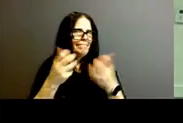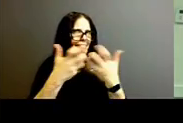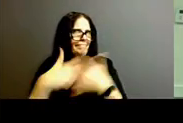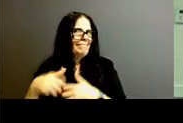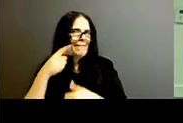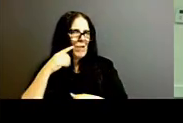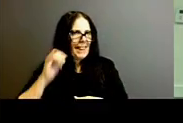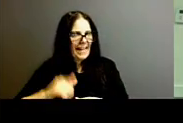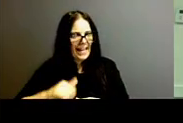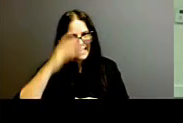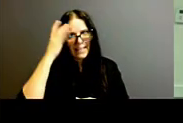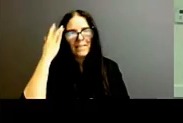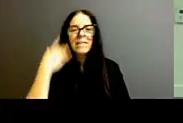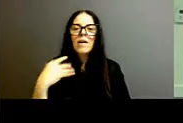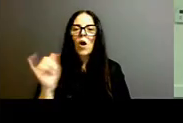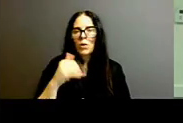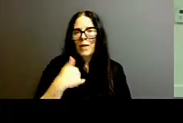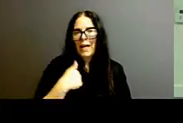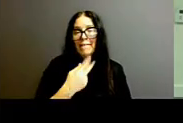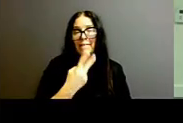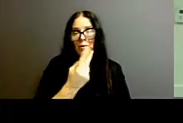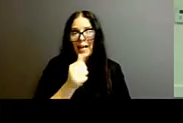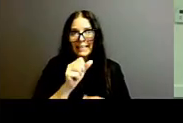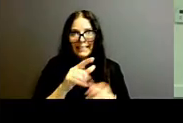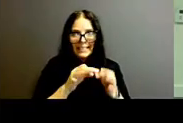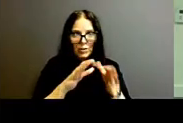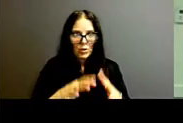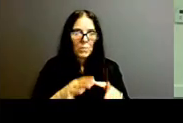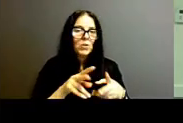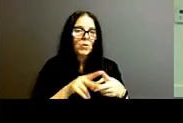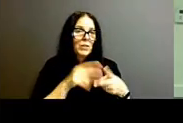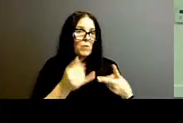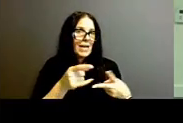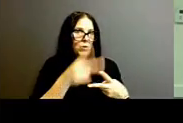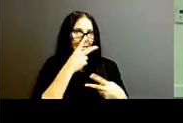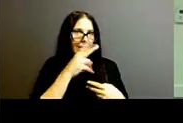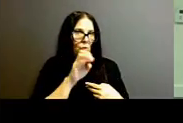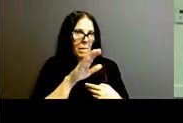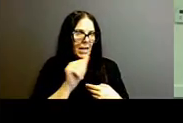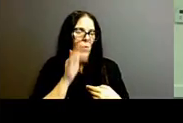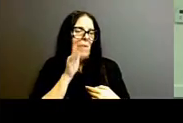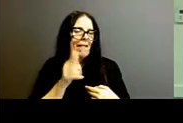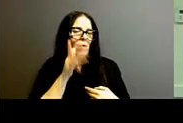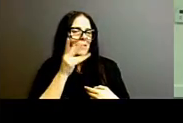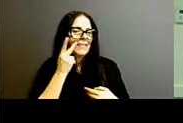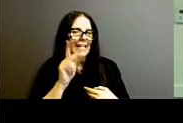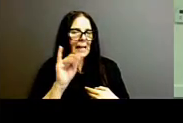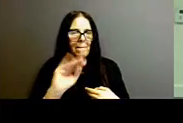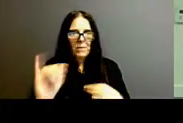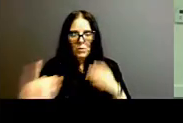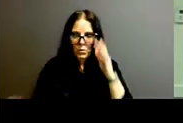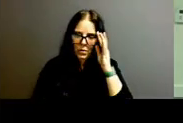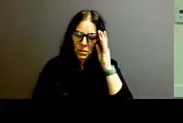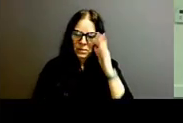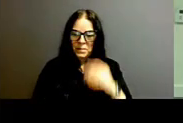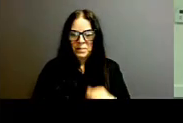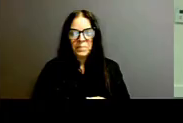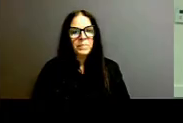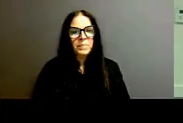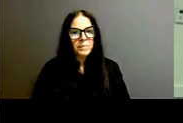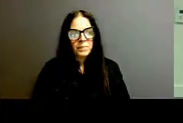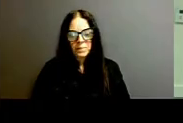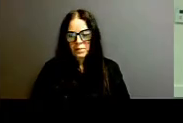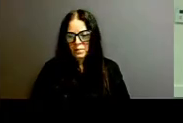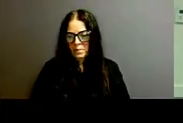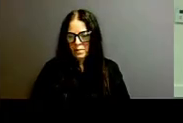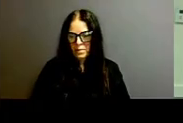us. And we also have the ASL interpreters. You right now see Rebecca, and then also we are going to have Kim join us a bit later. And